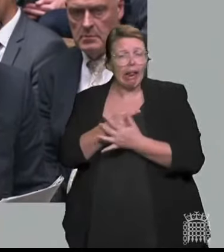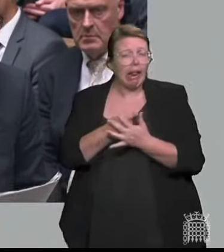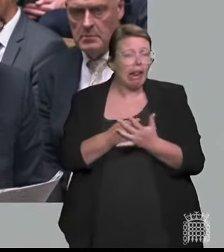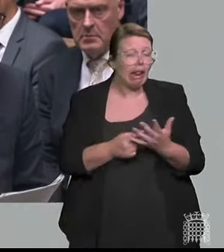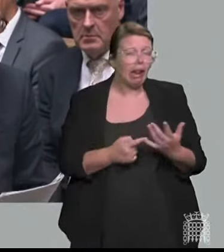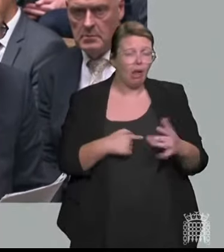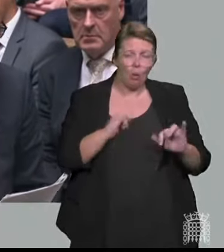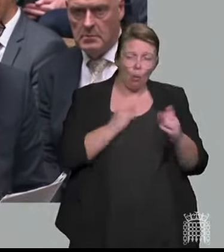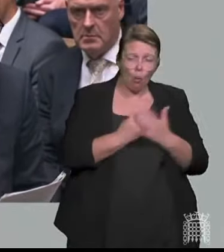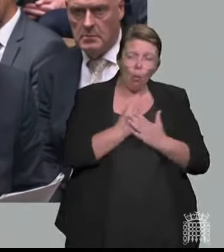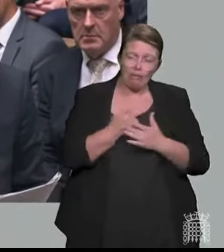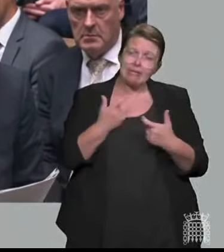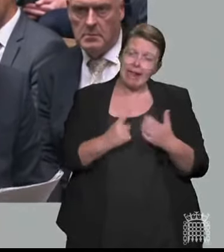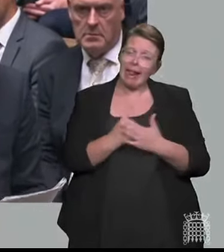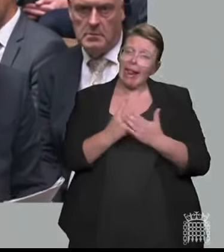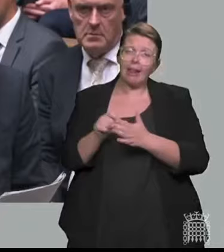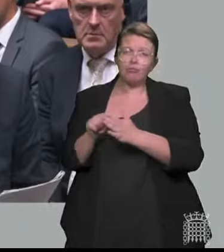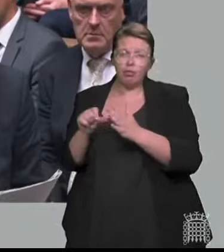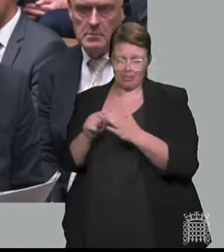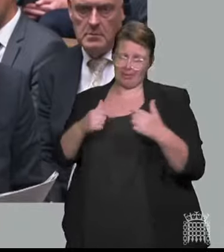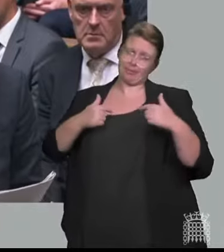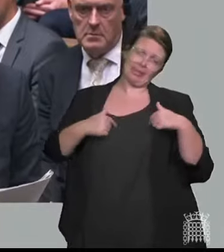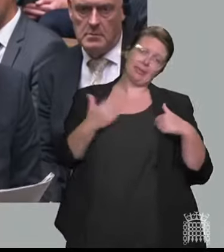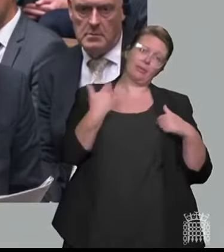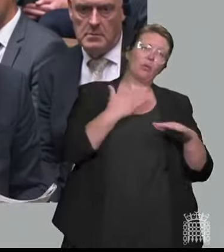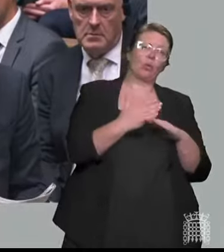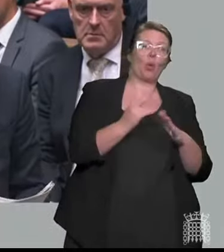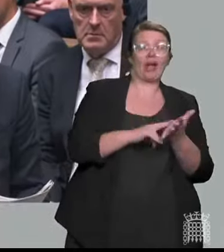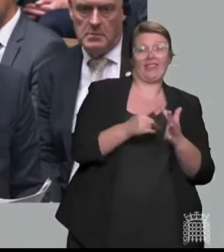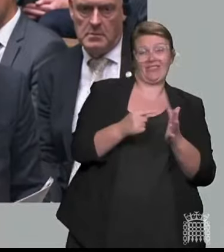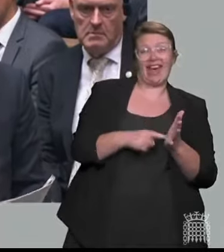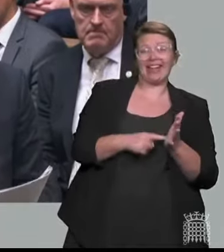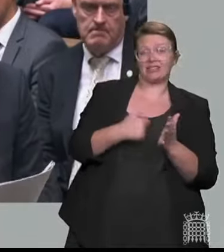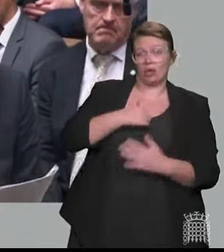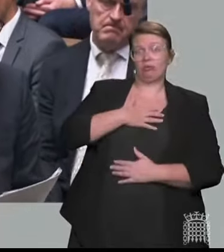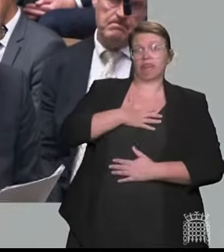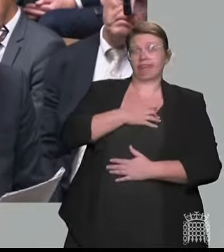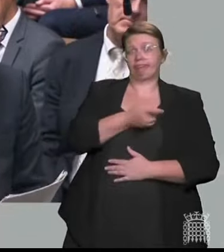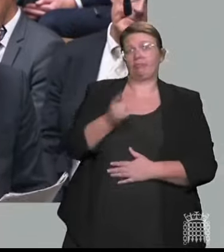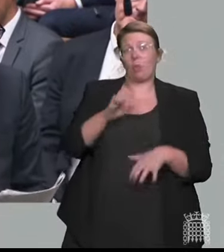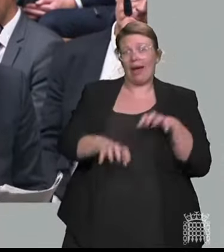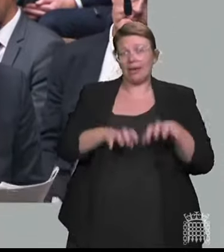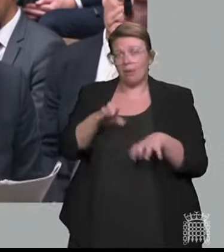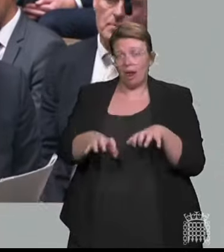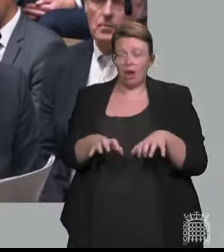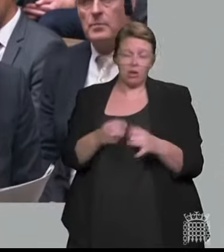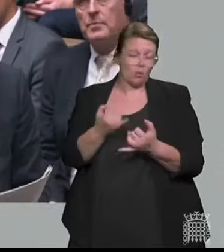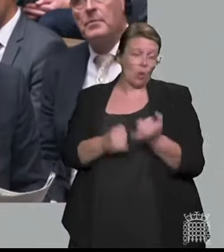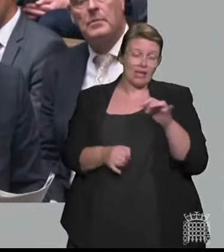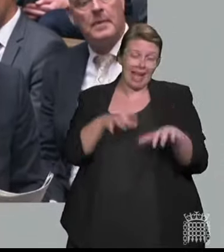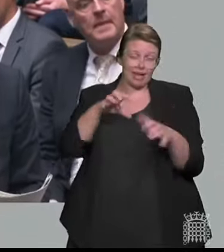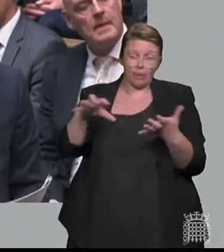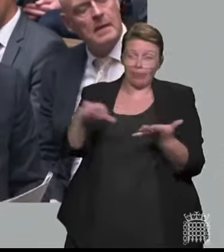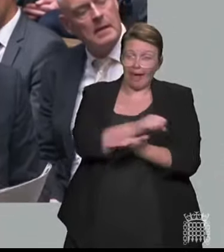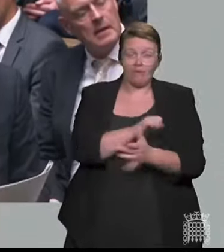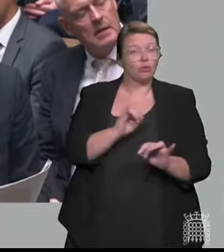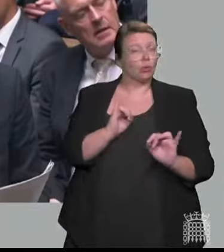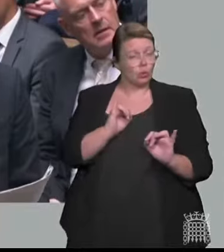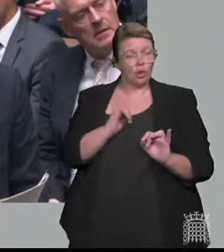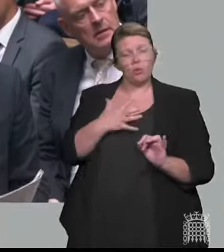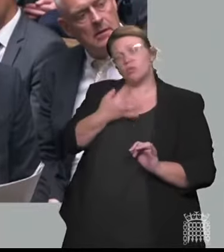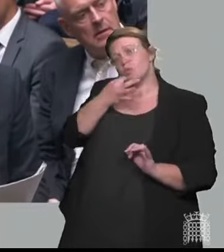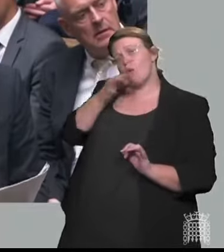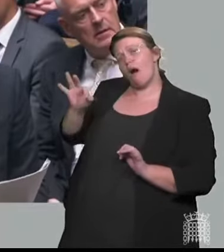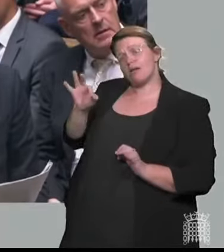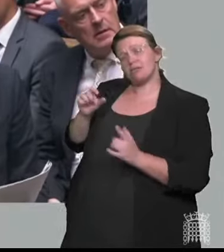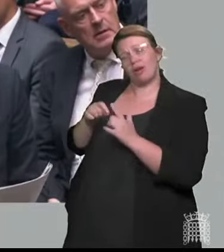veterinary surgeon and to my constituents, especially animal theft and livestock worrying. Can the Prime Minister reassure the House that animal